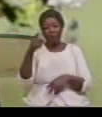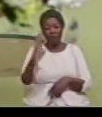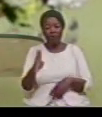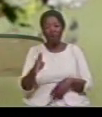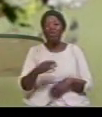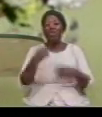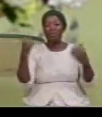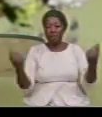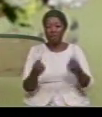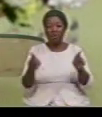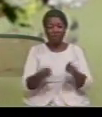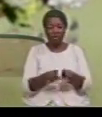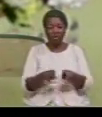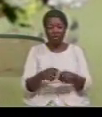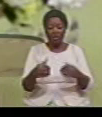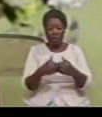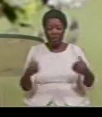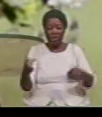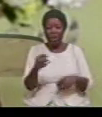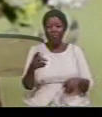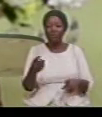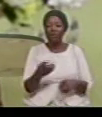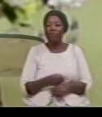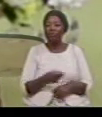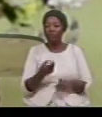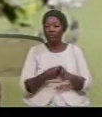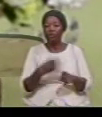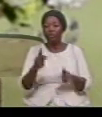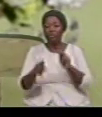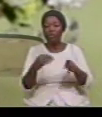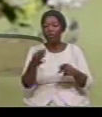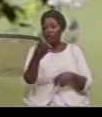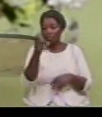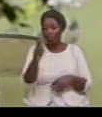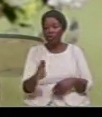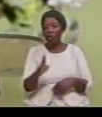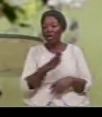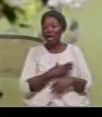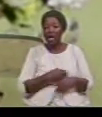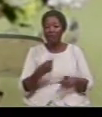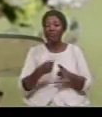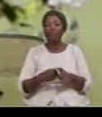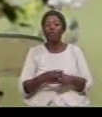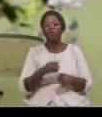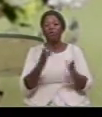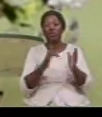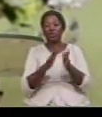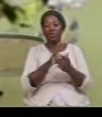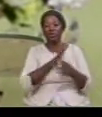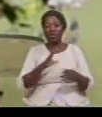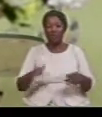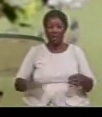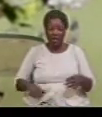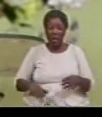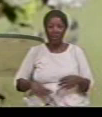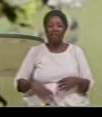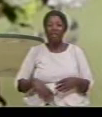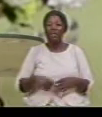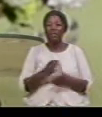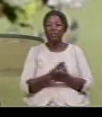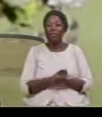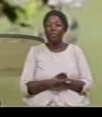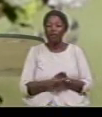in eternity. Question. Point out this, where we have done that, and then we go to point number two,